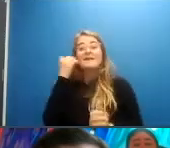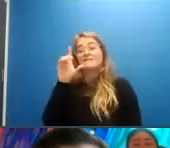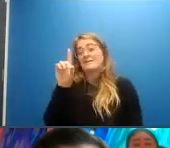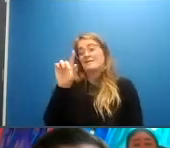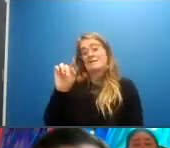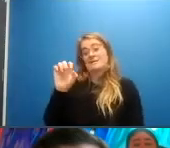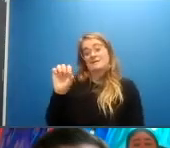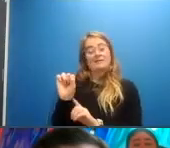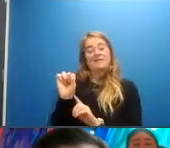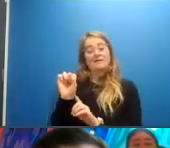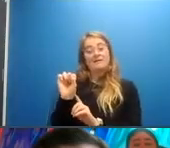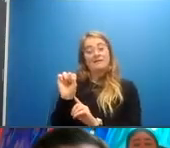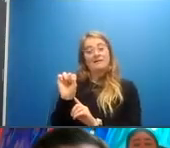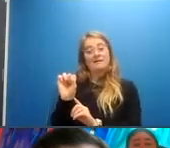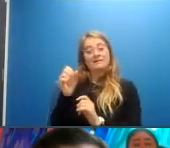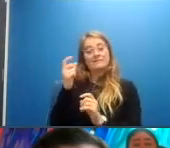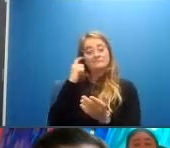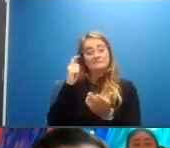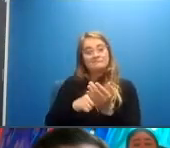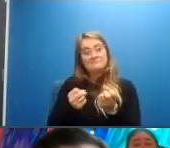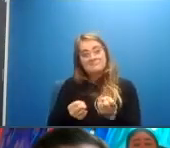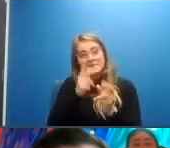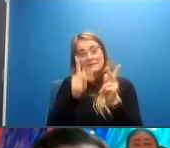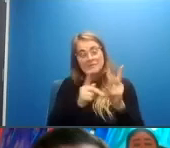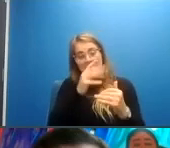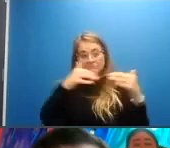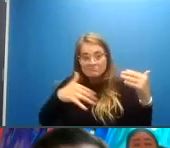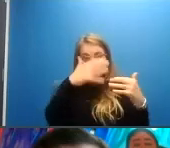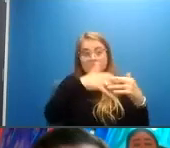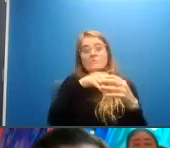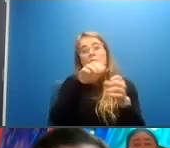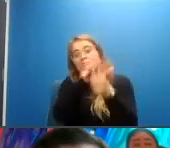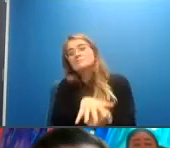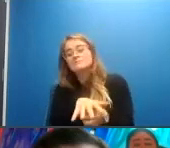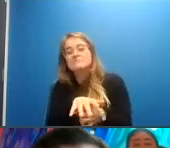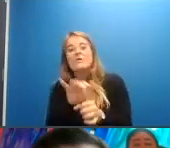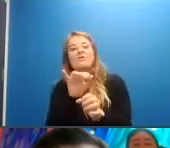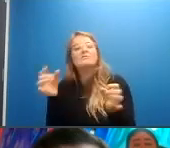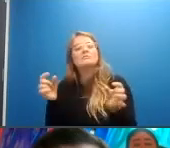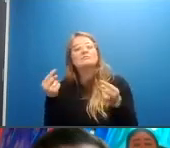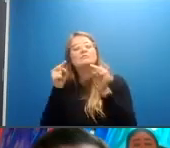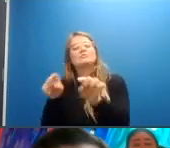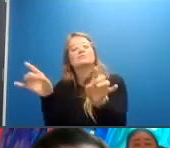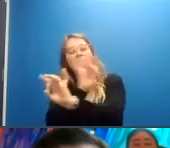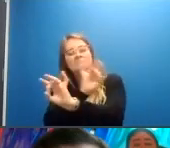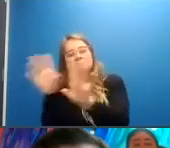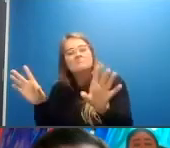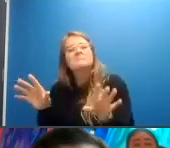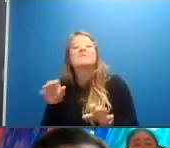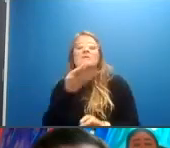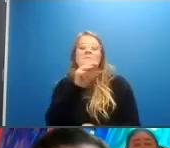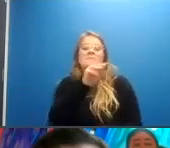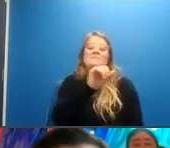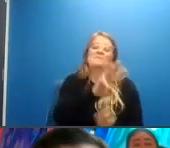and we have a marginalized population and opioid crisis and missing and murdered Indigenous women and girls